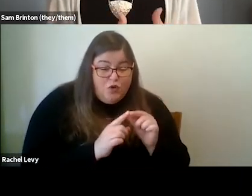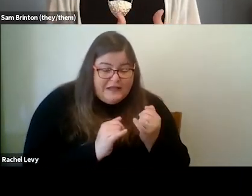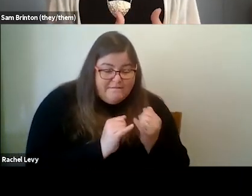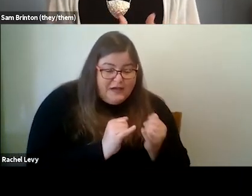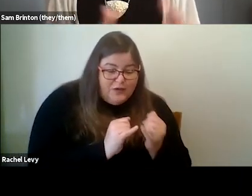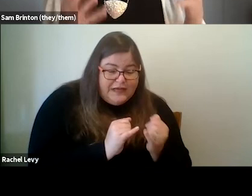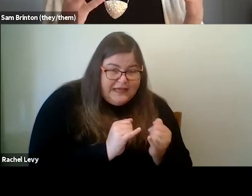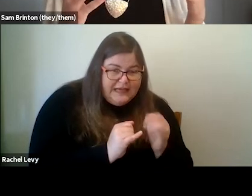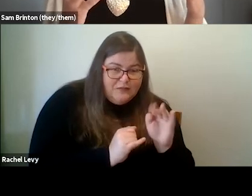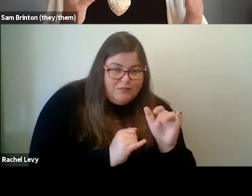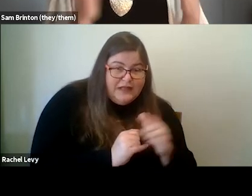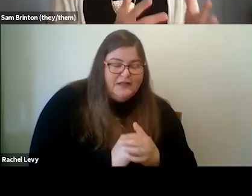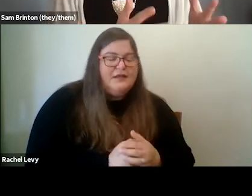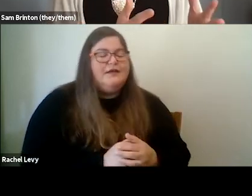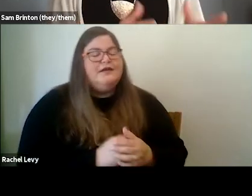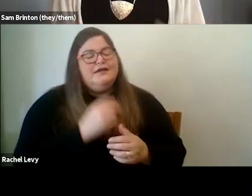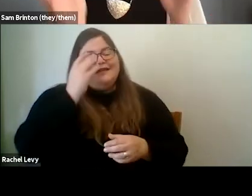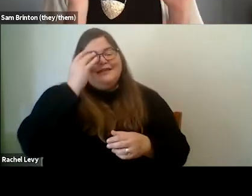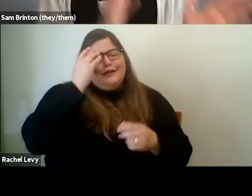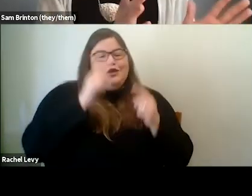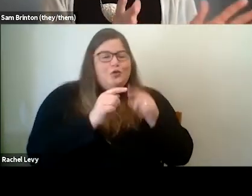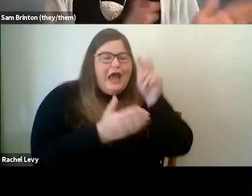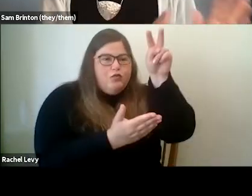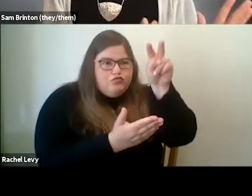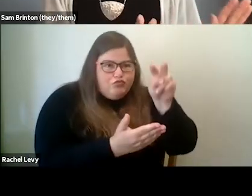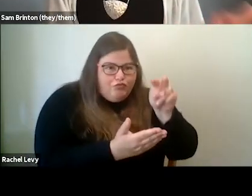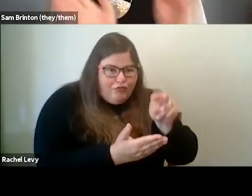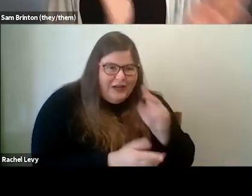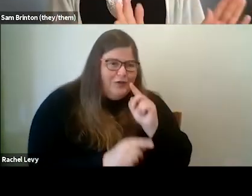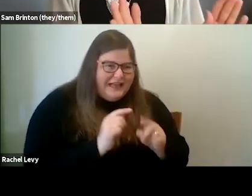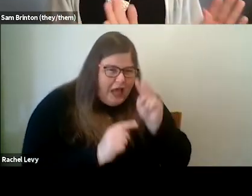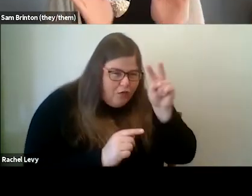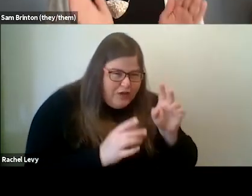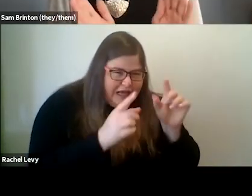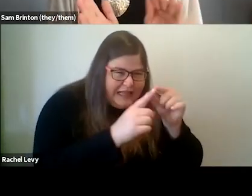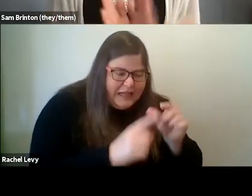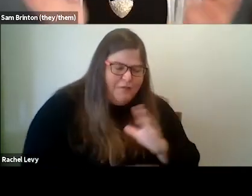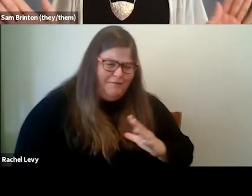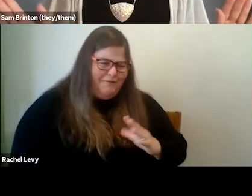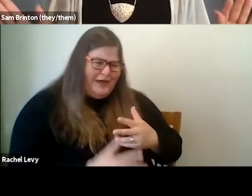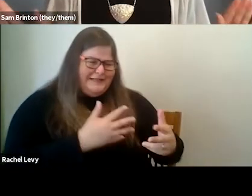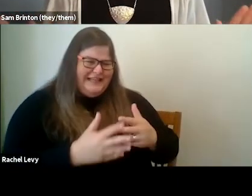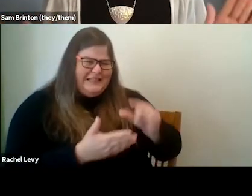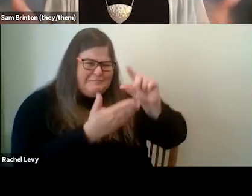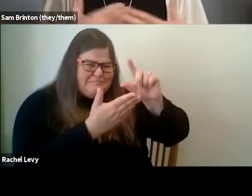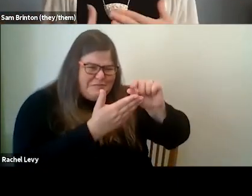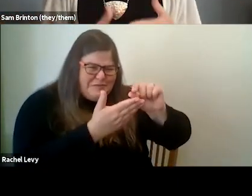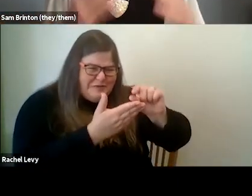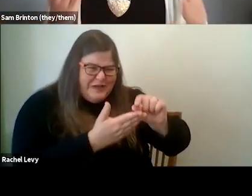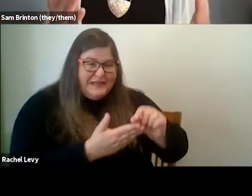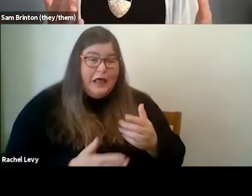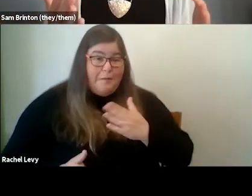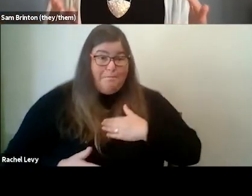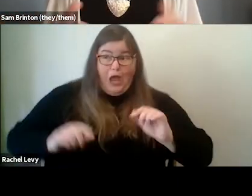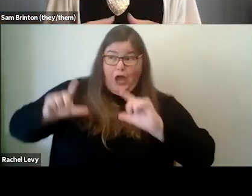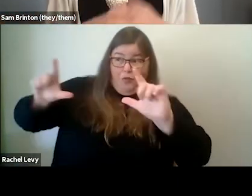of the bill. Now, you can't read it all, but you can't read that text. It doesn't matter. It's printed in a big poster on my wall, but